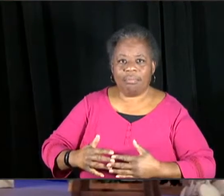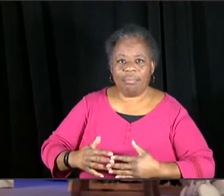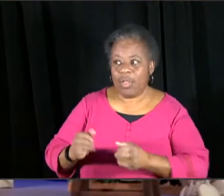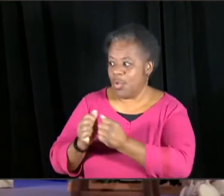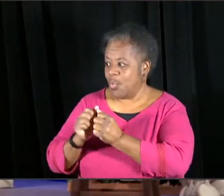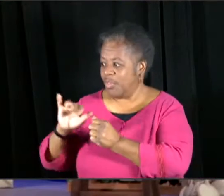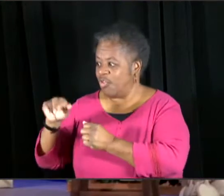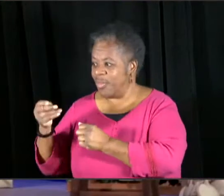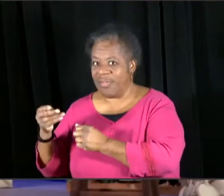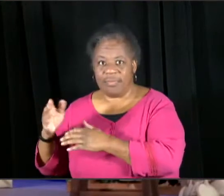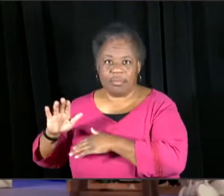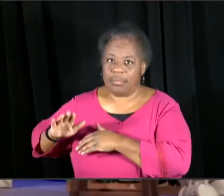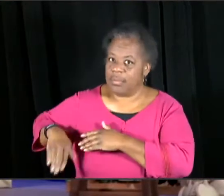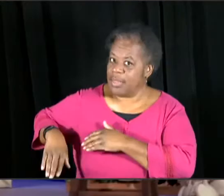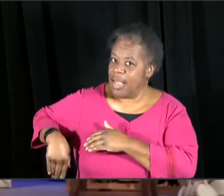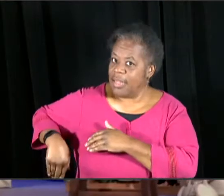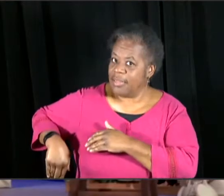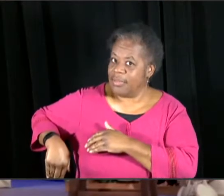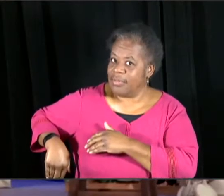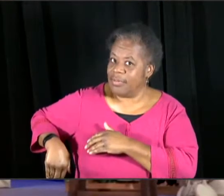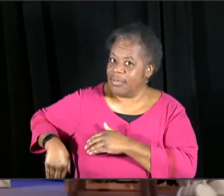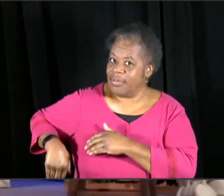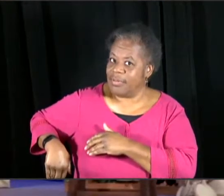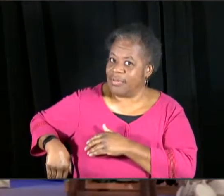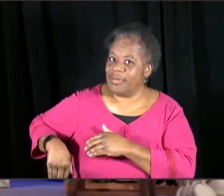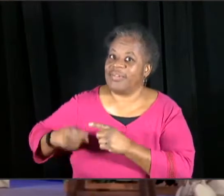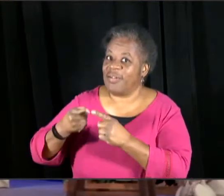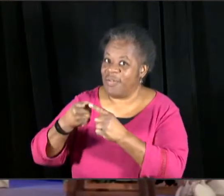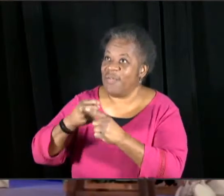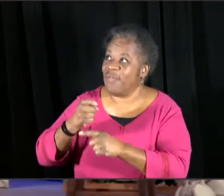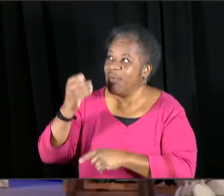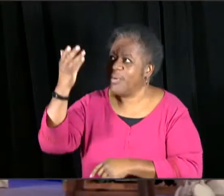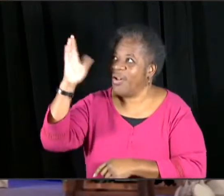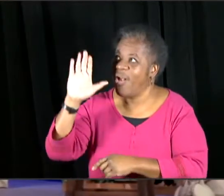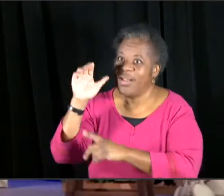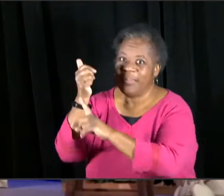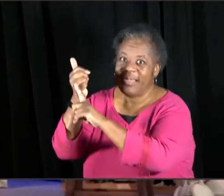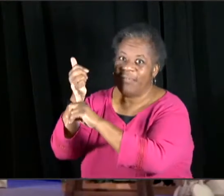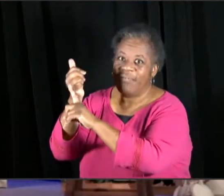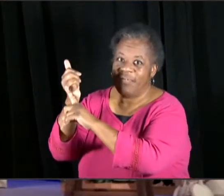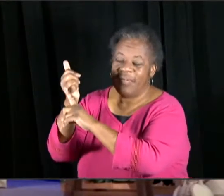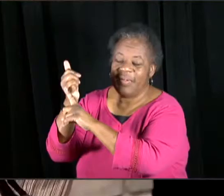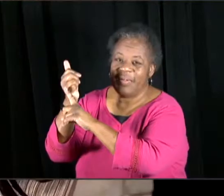Joseph, not yet. Her firstborn will come directly from God himself.